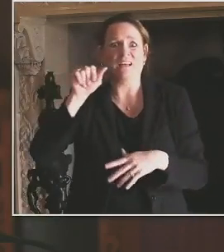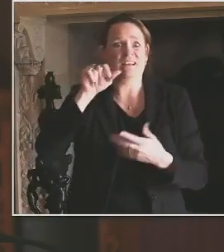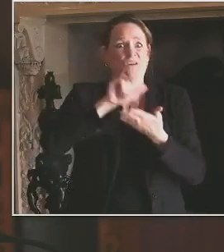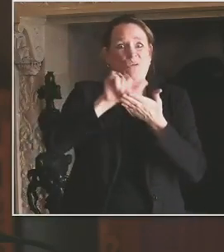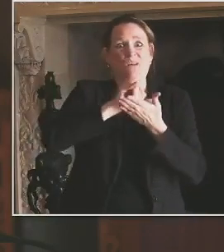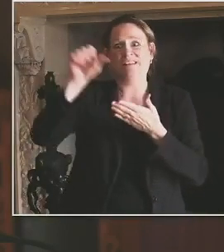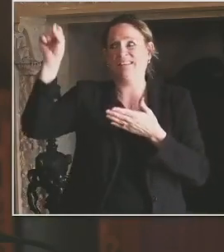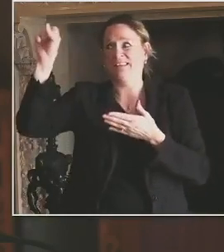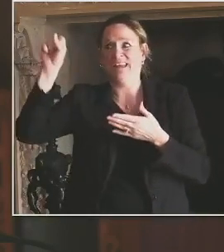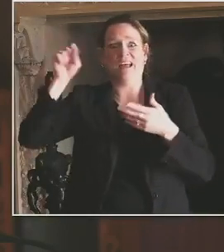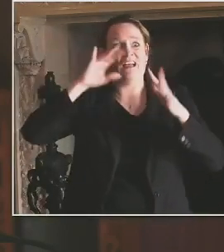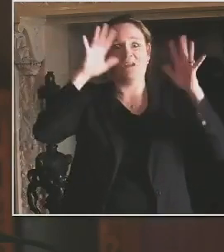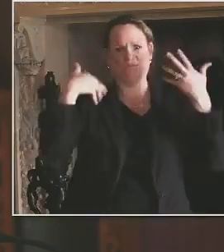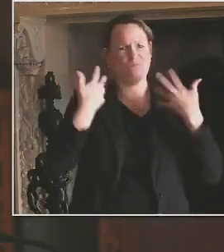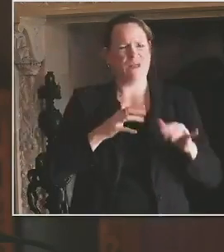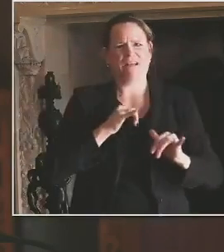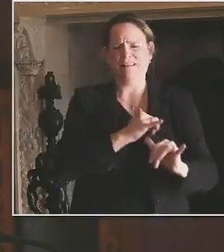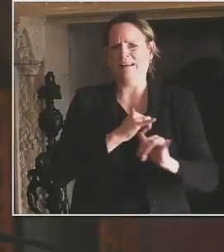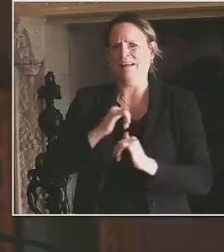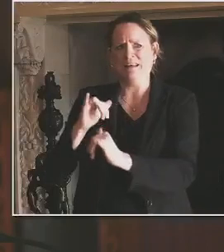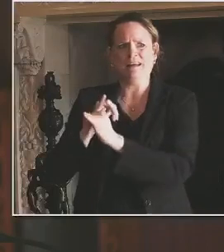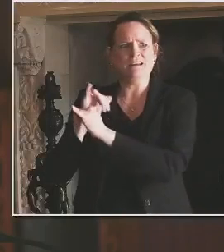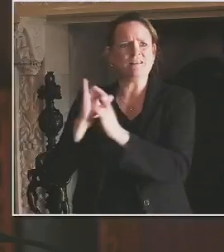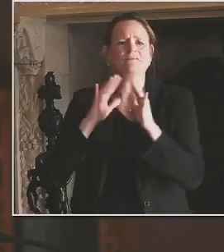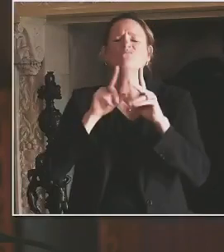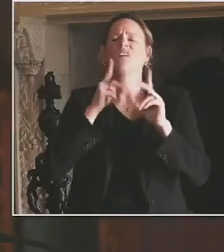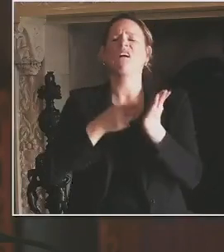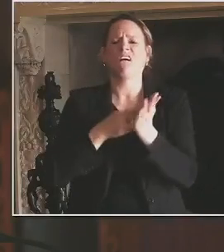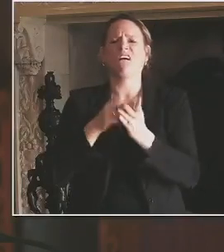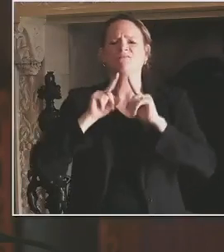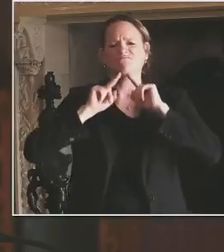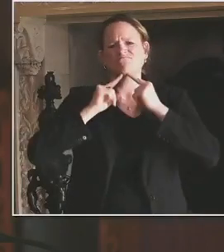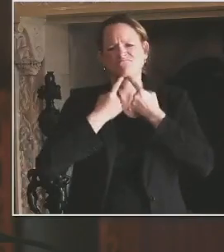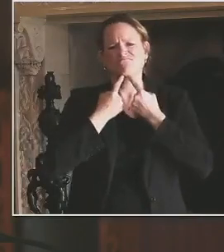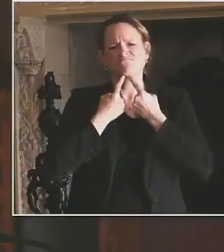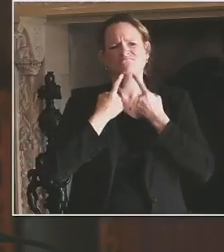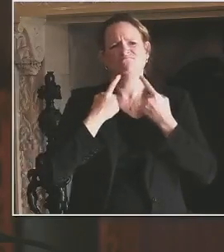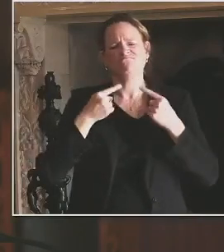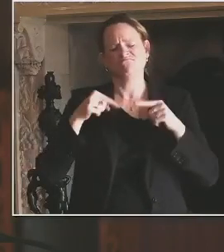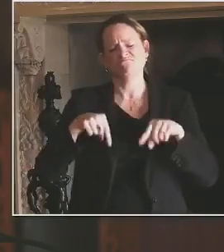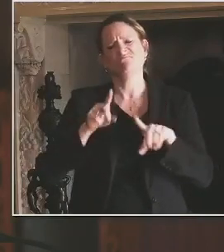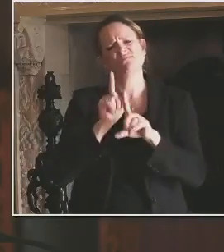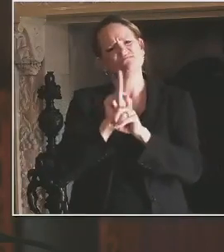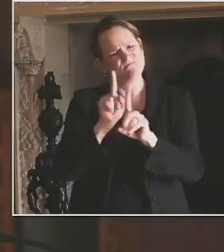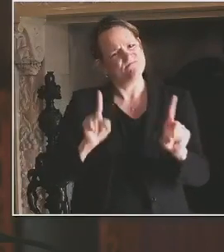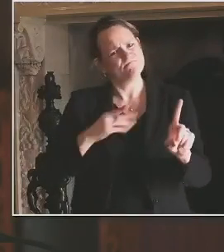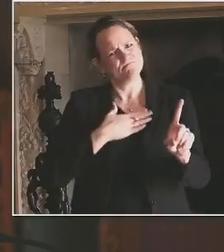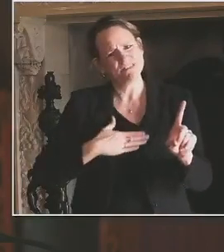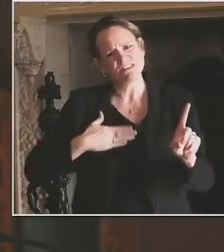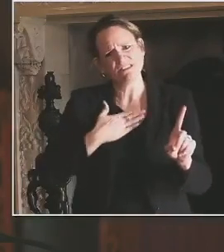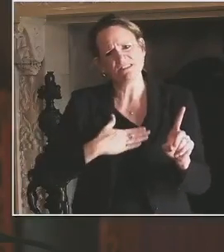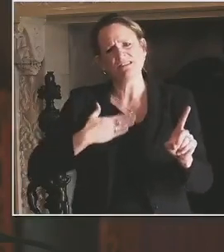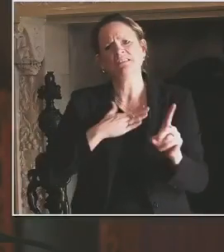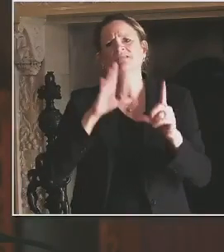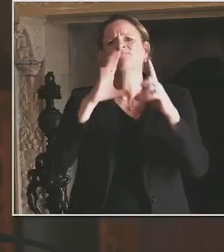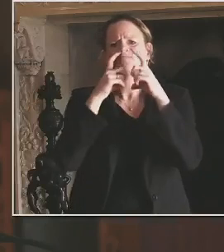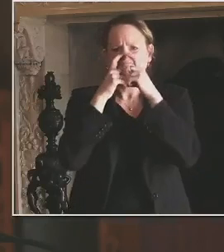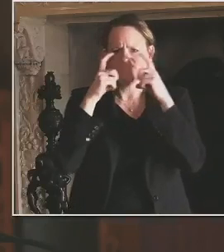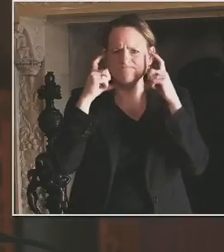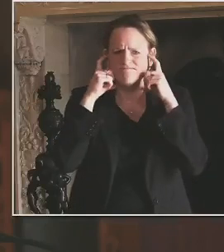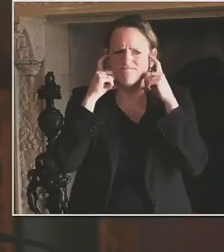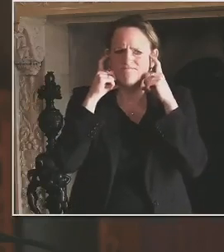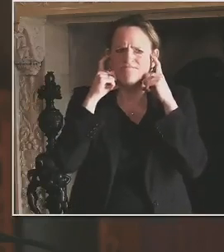seriously social distancing, physical distancing, wearing a mask, the good hand hygiene, limiting your interactions with